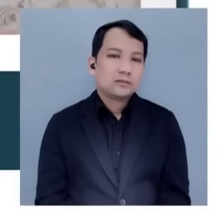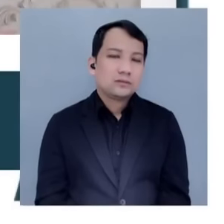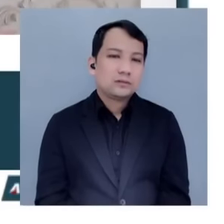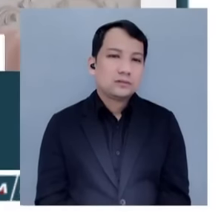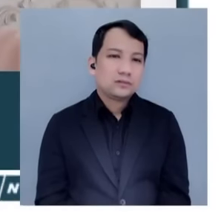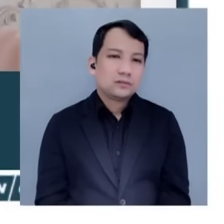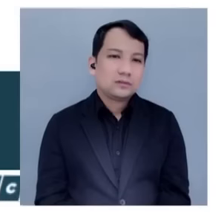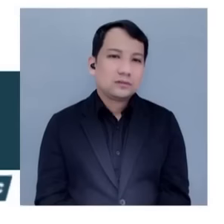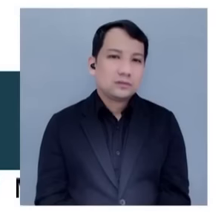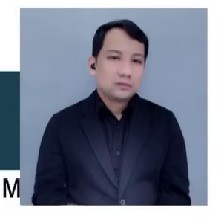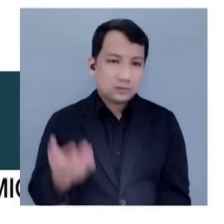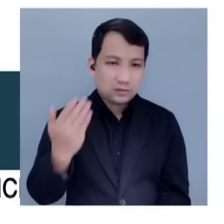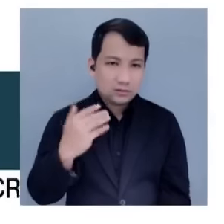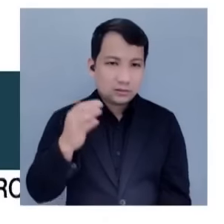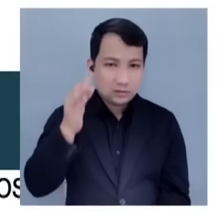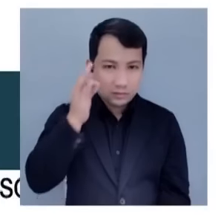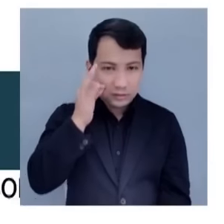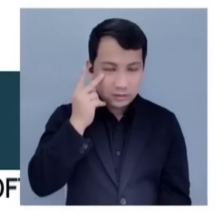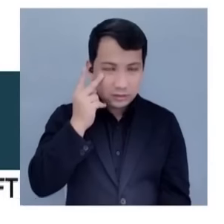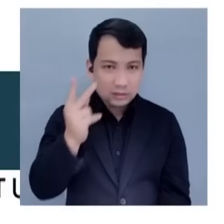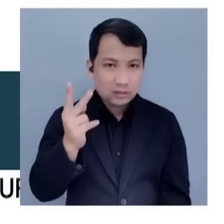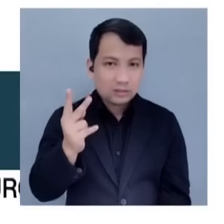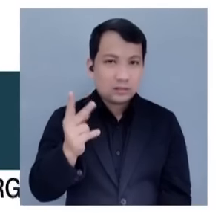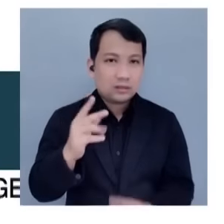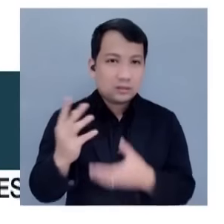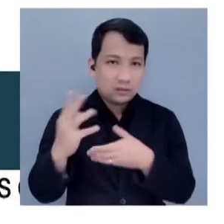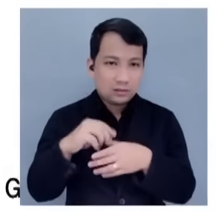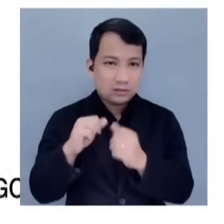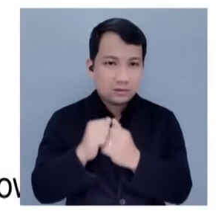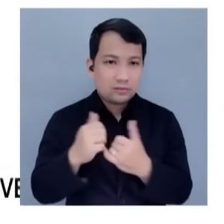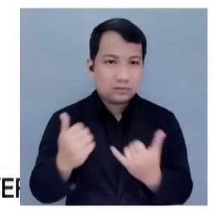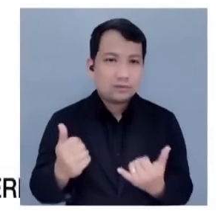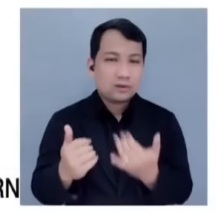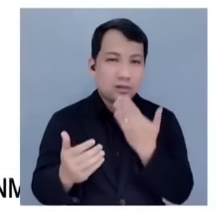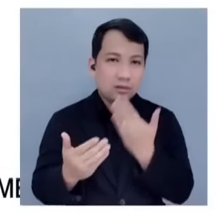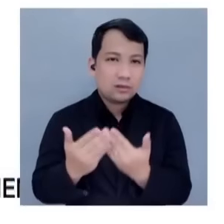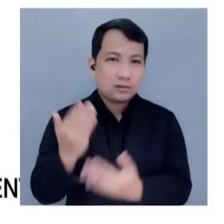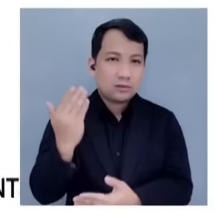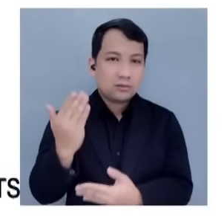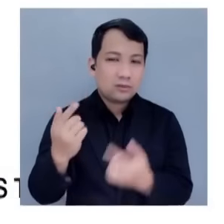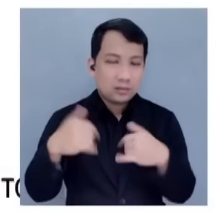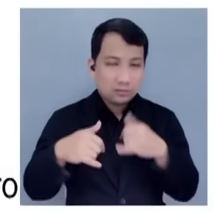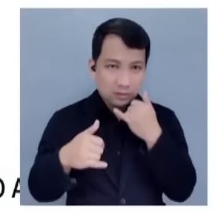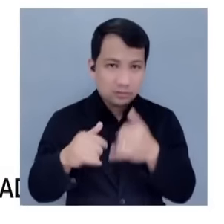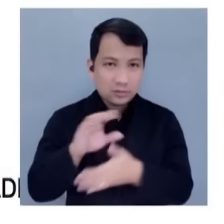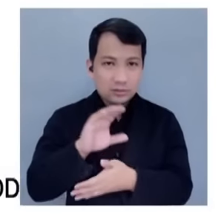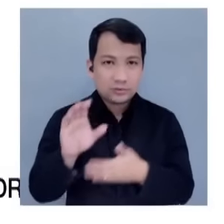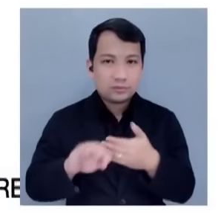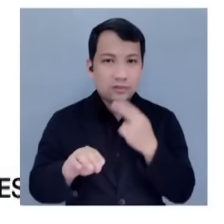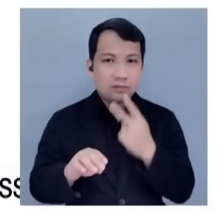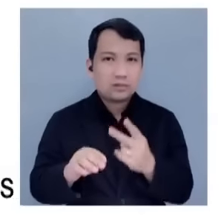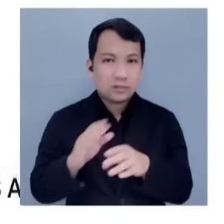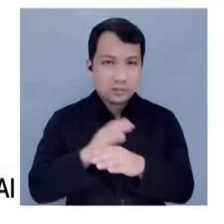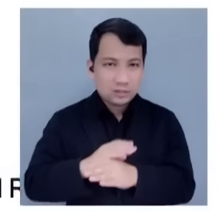Senator Francis Kiko Pangilinan there joining us this noon. Thanks again for taking our Zoom call. Take care. Thank you